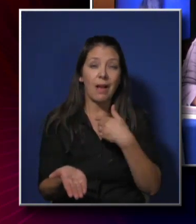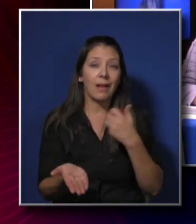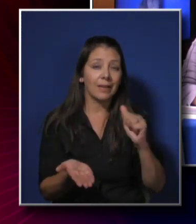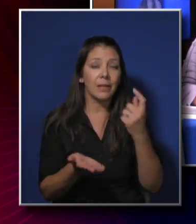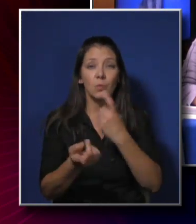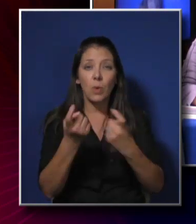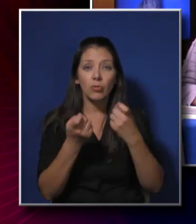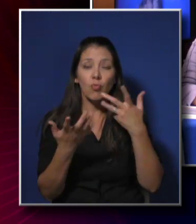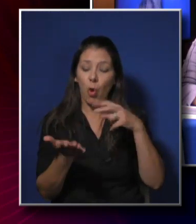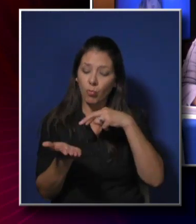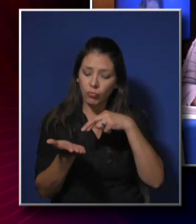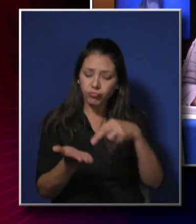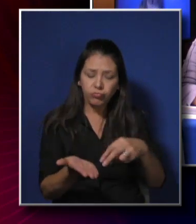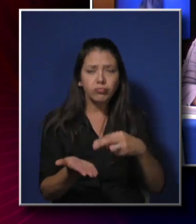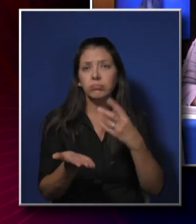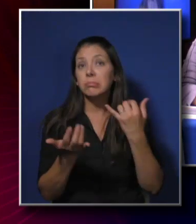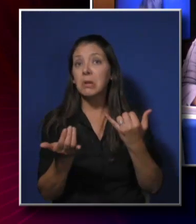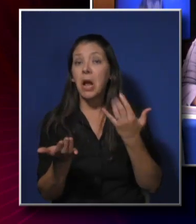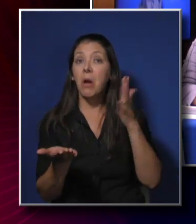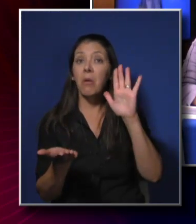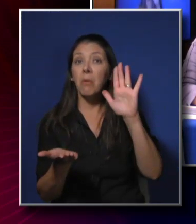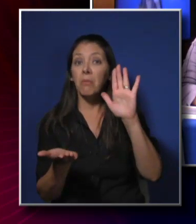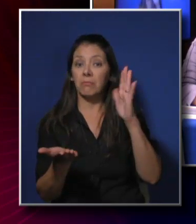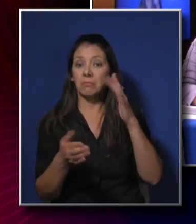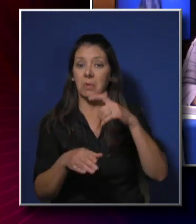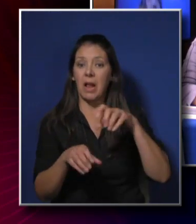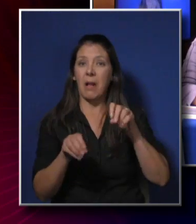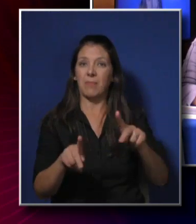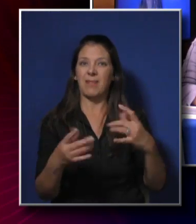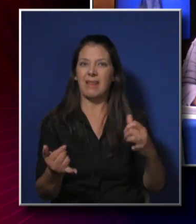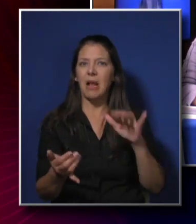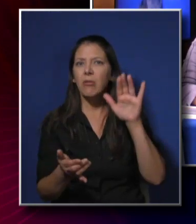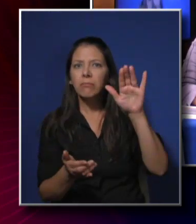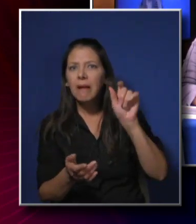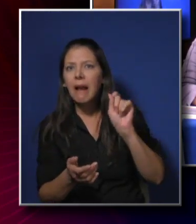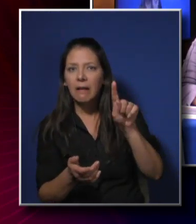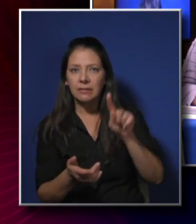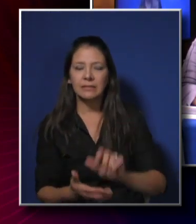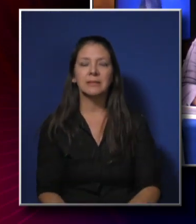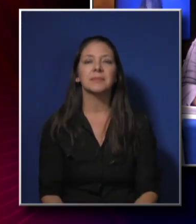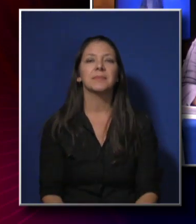read, now your time, your opportunity.